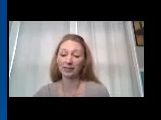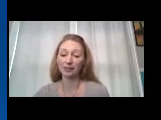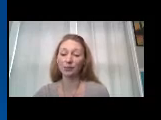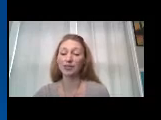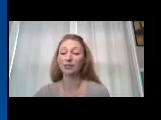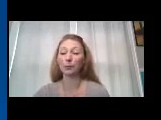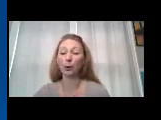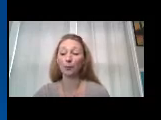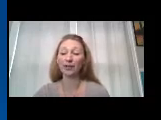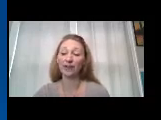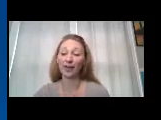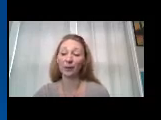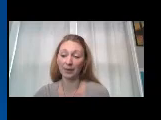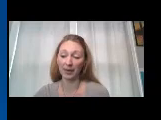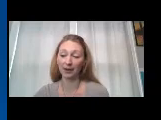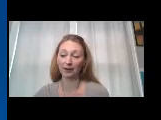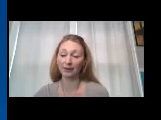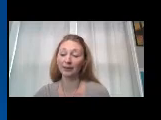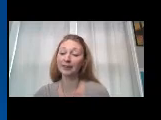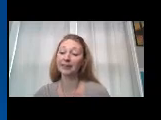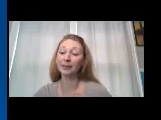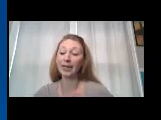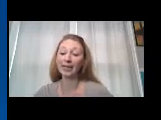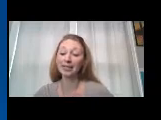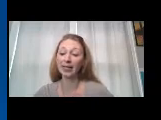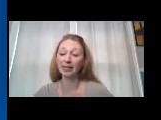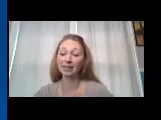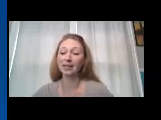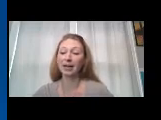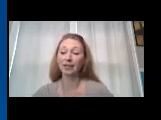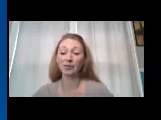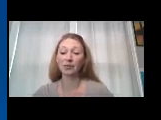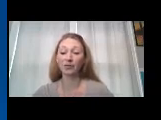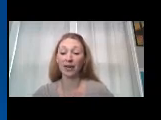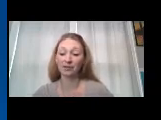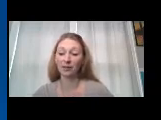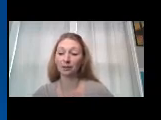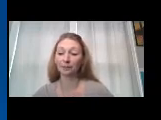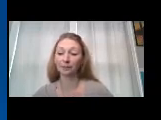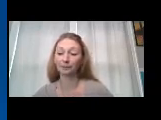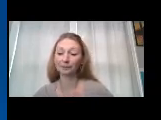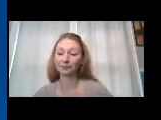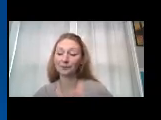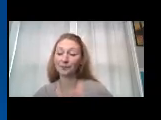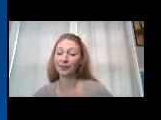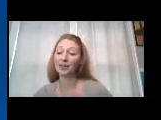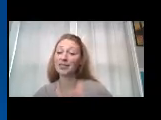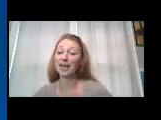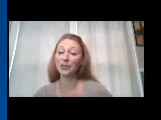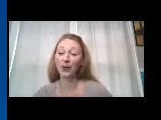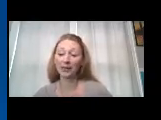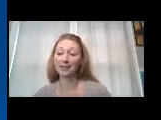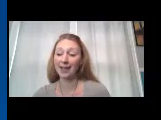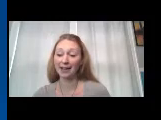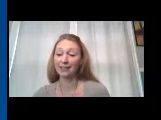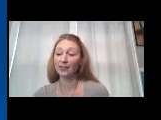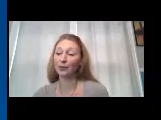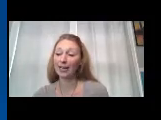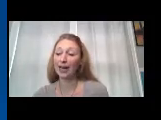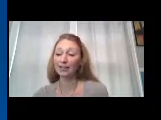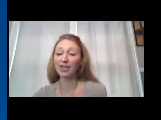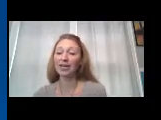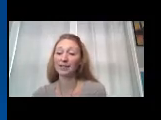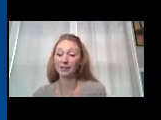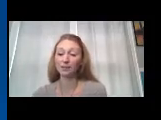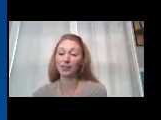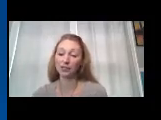incidental findings receive appropriate follow-up care, eliminating delays in the diagnosis of cancer. Dr. Wandtke is active